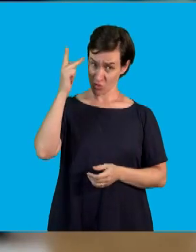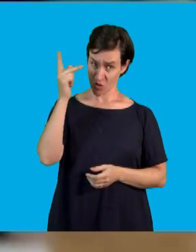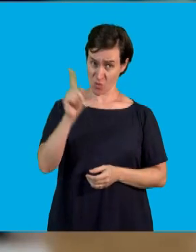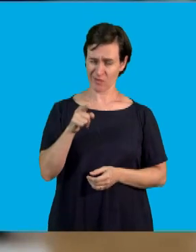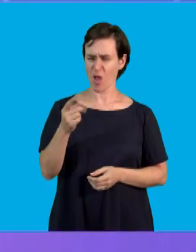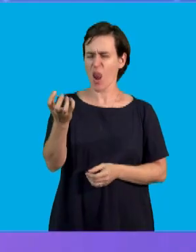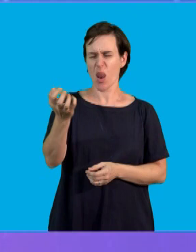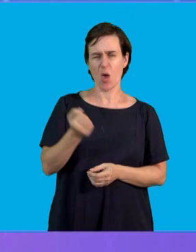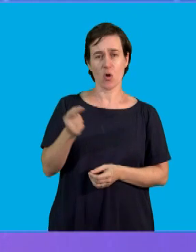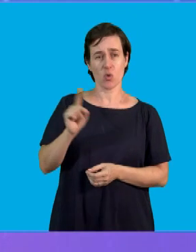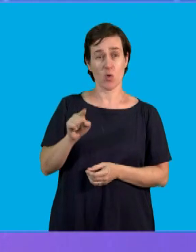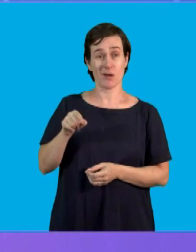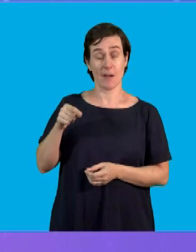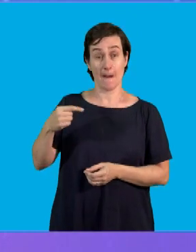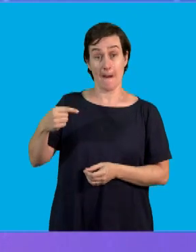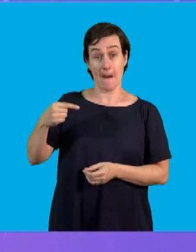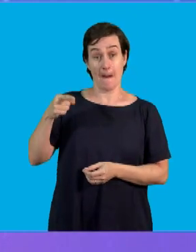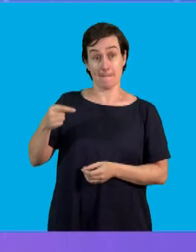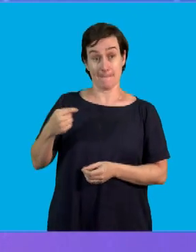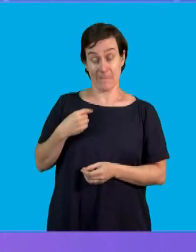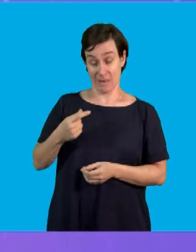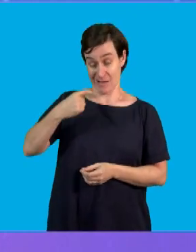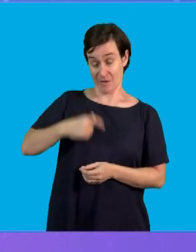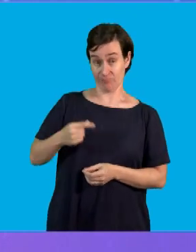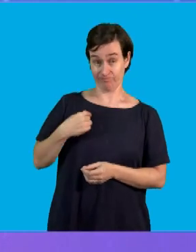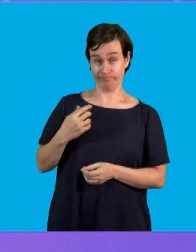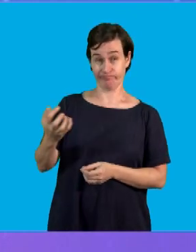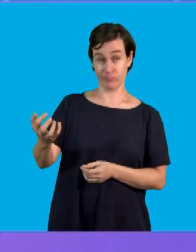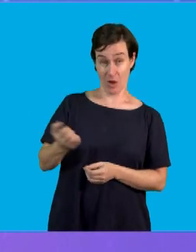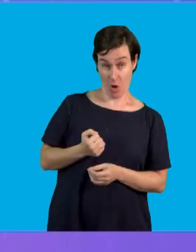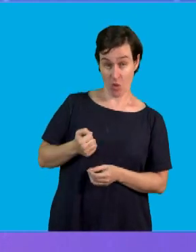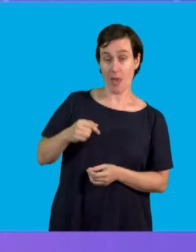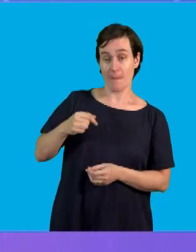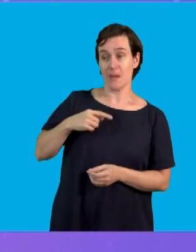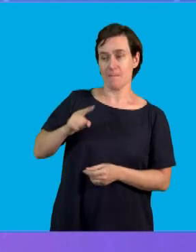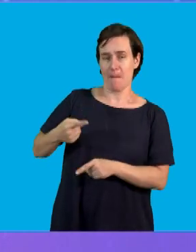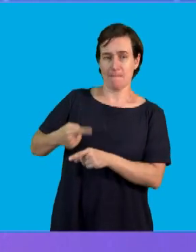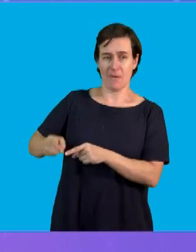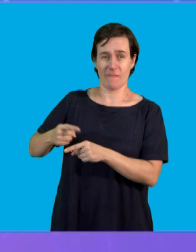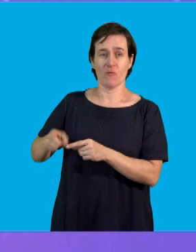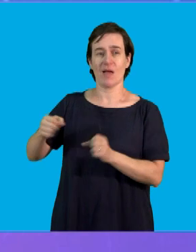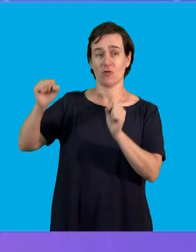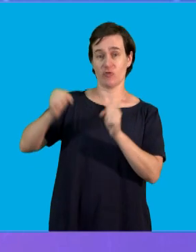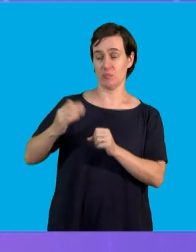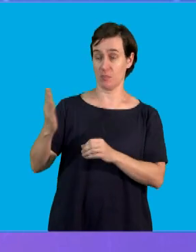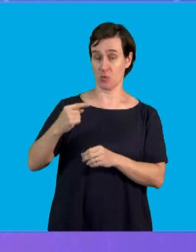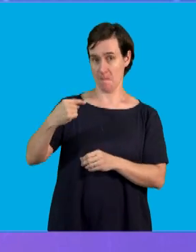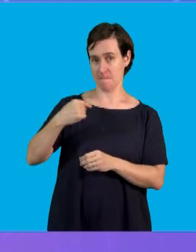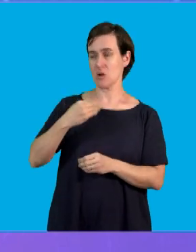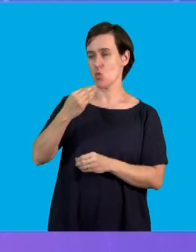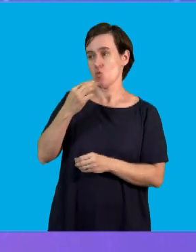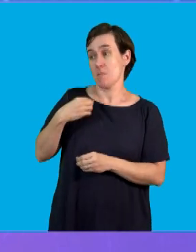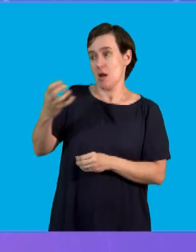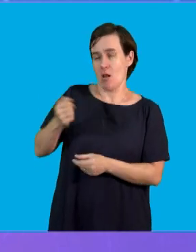Did you know that a loan is a debt incurred by an individual as an agreement between the lender and the